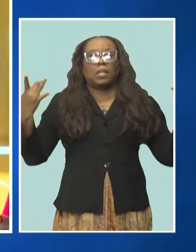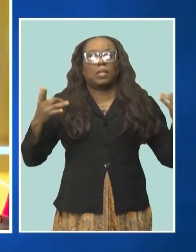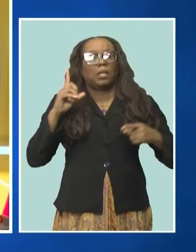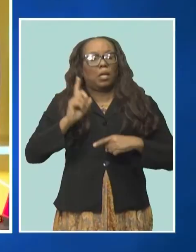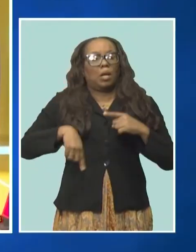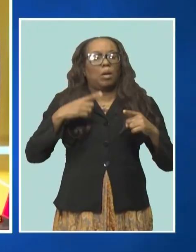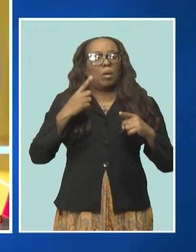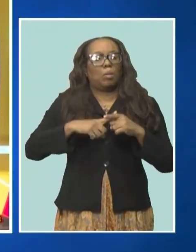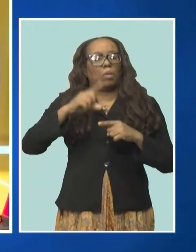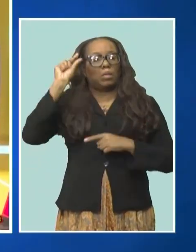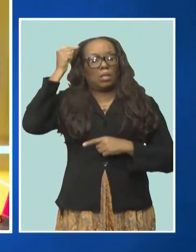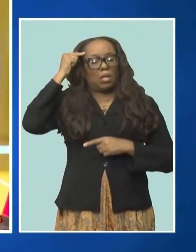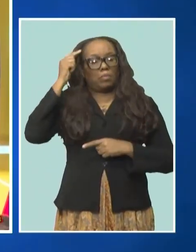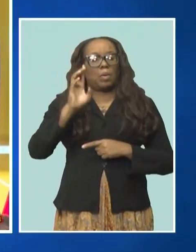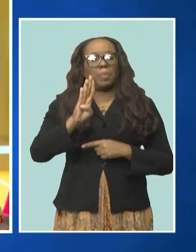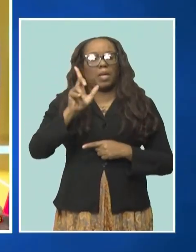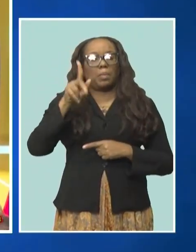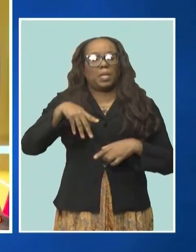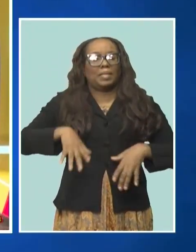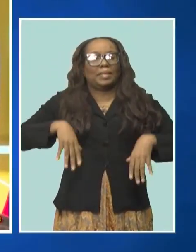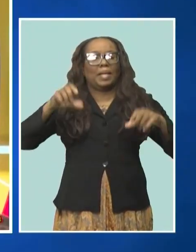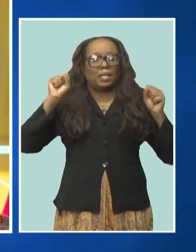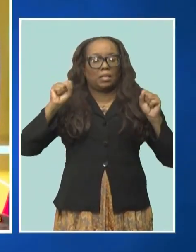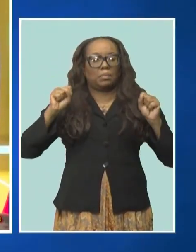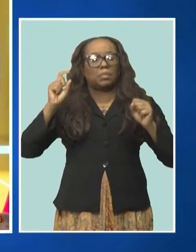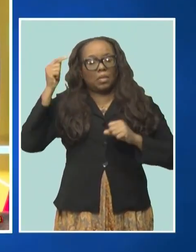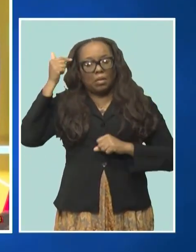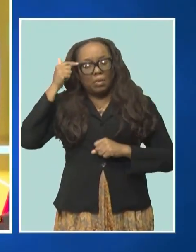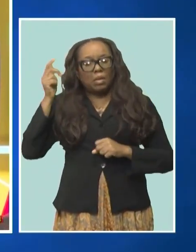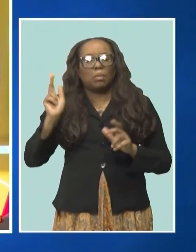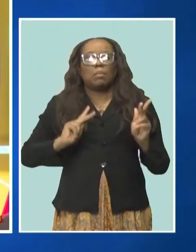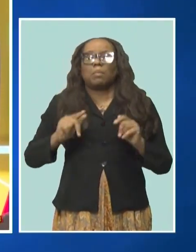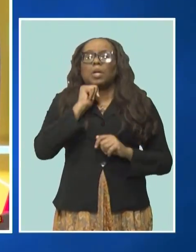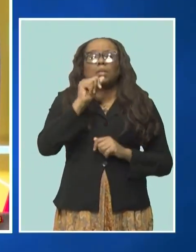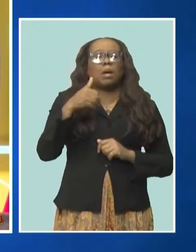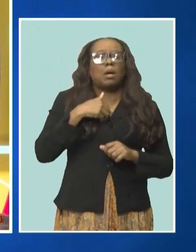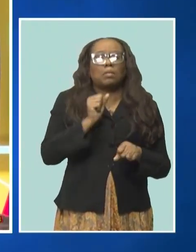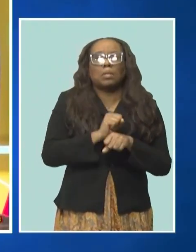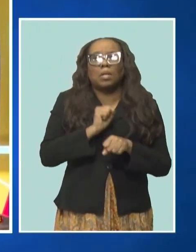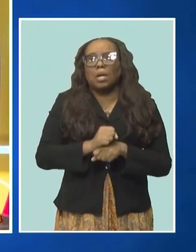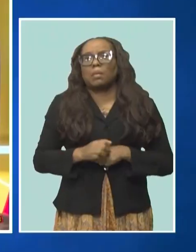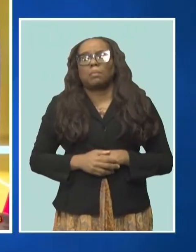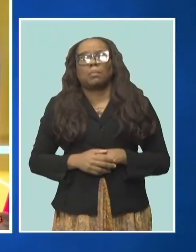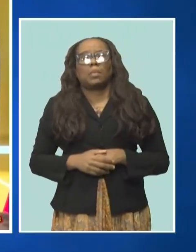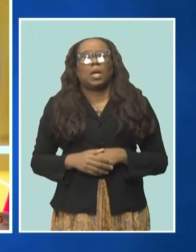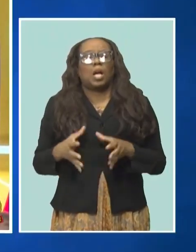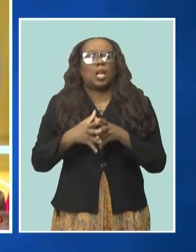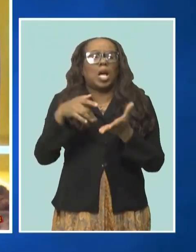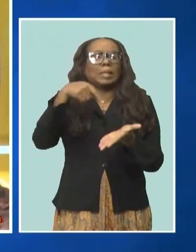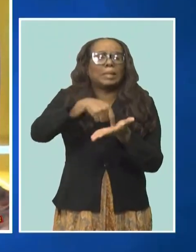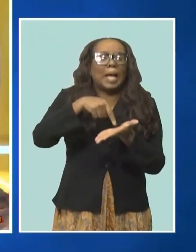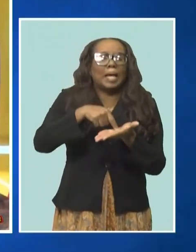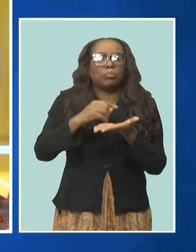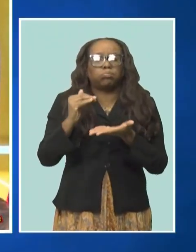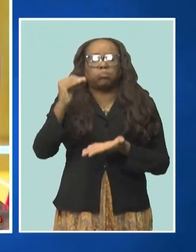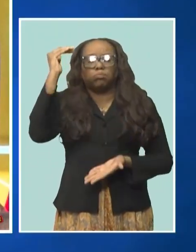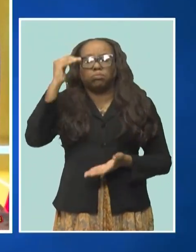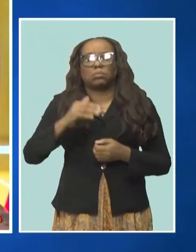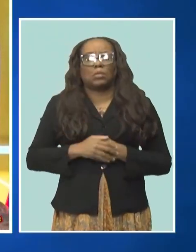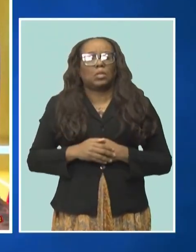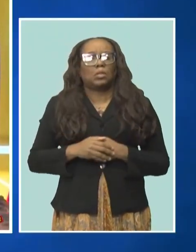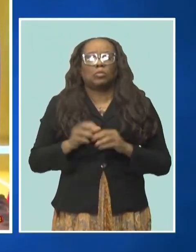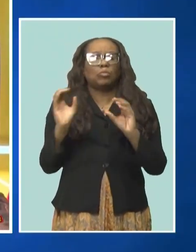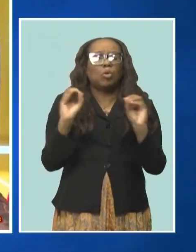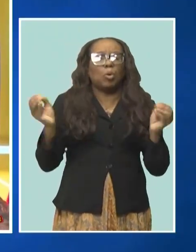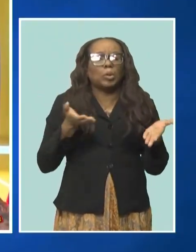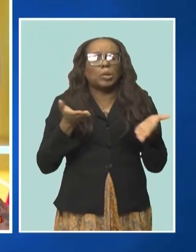were under the pressure of debt and people were under the pressure of not getting so many services. And over the last 7 years,